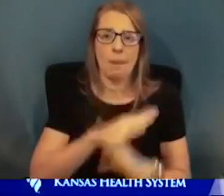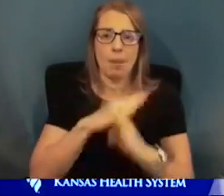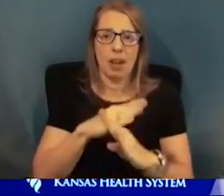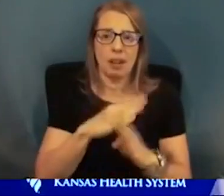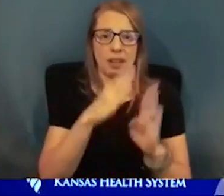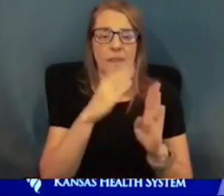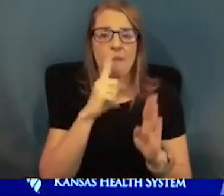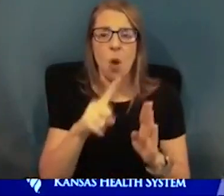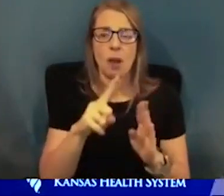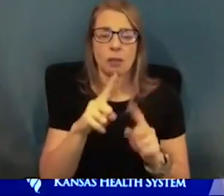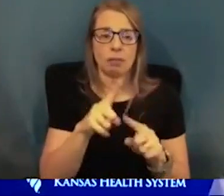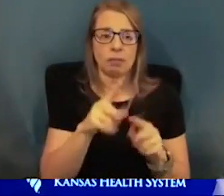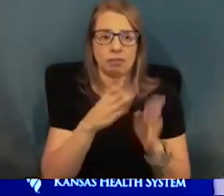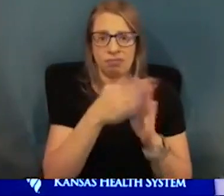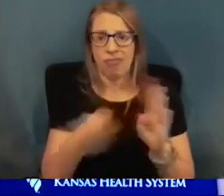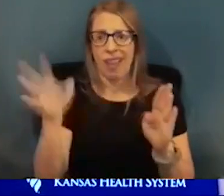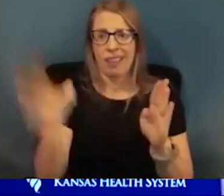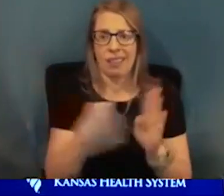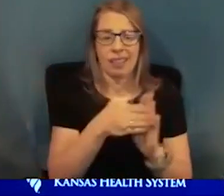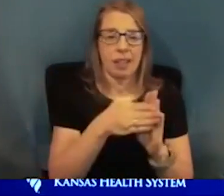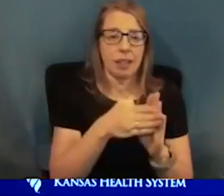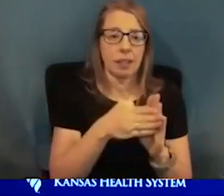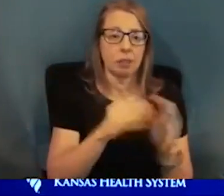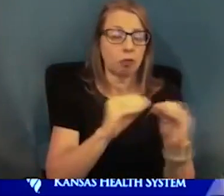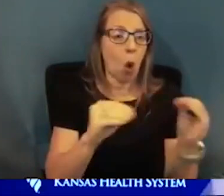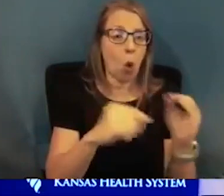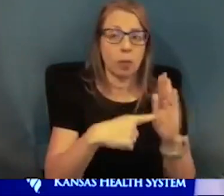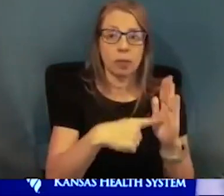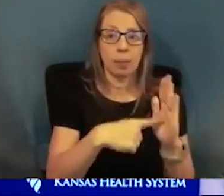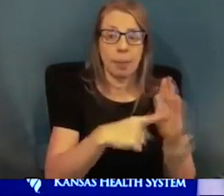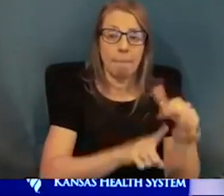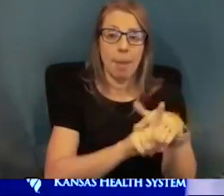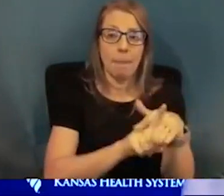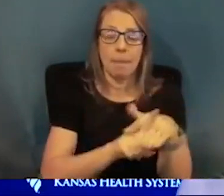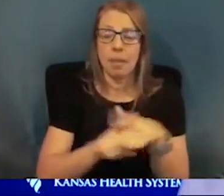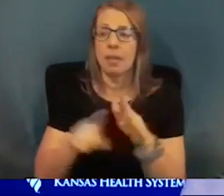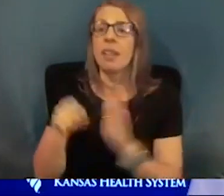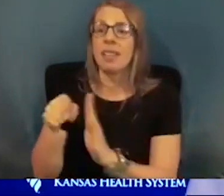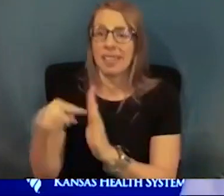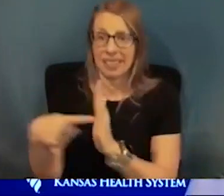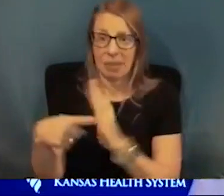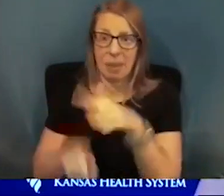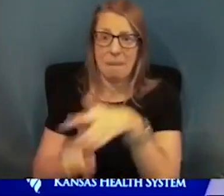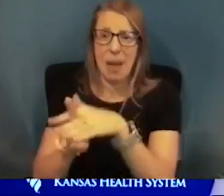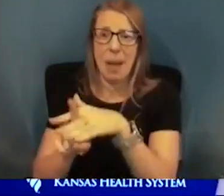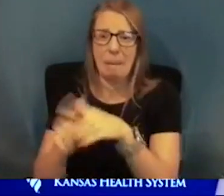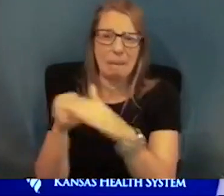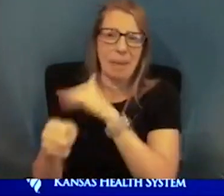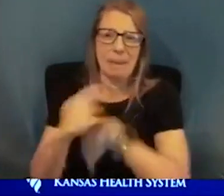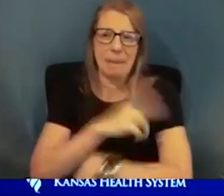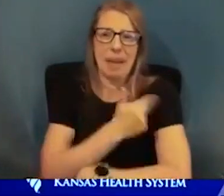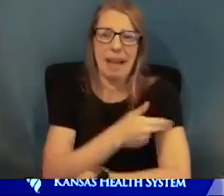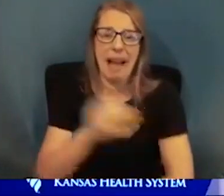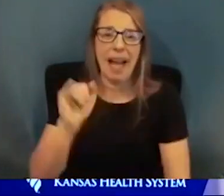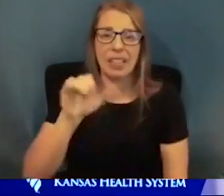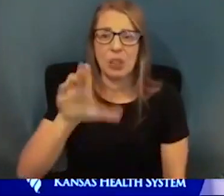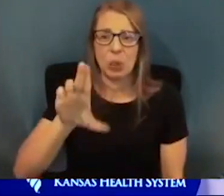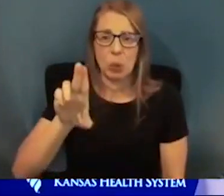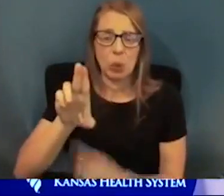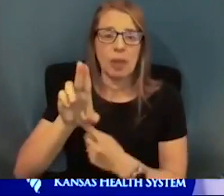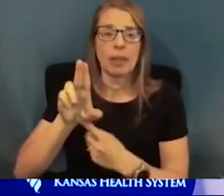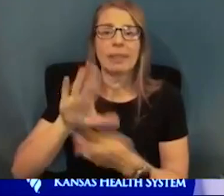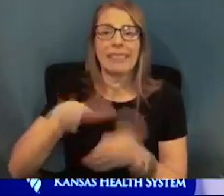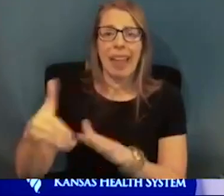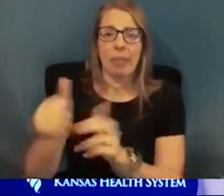COVID-19, from asymptomatic to symptomatic disease to needing hospitalization, going to the ICU, and even death. So please